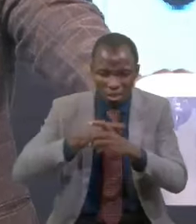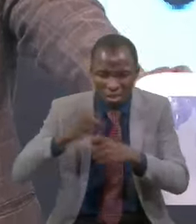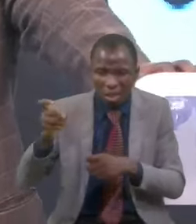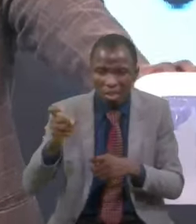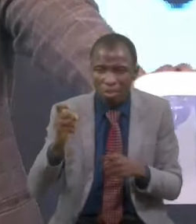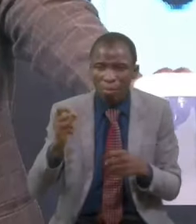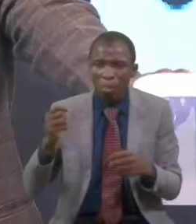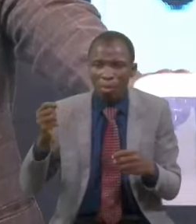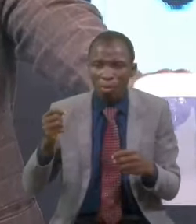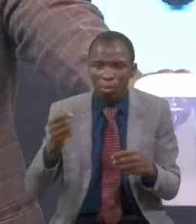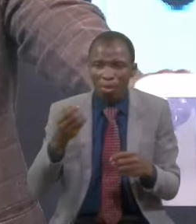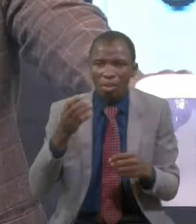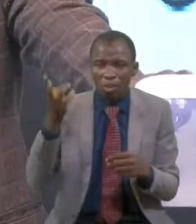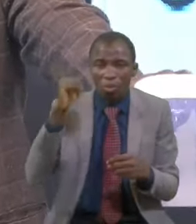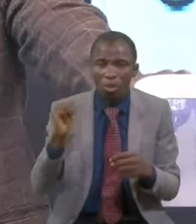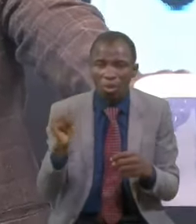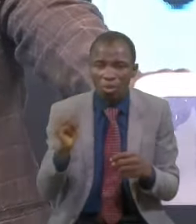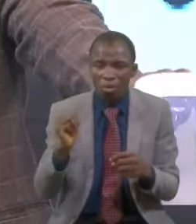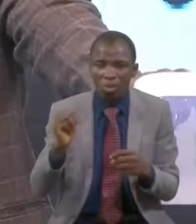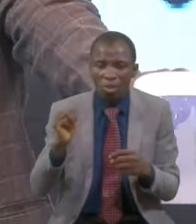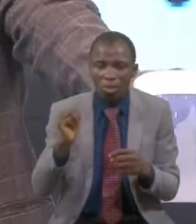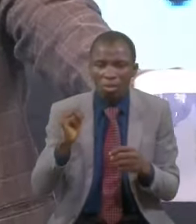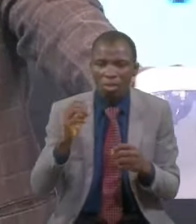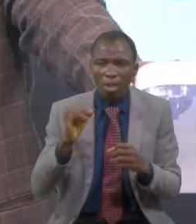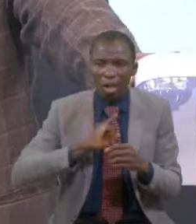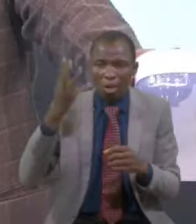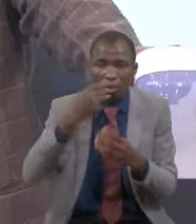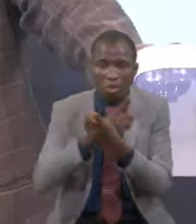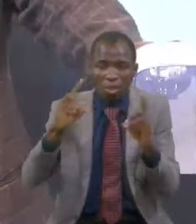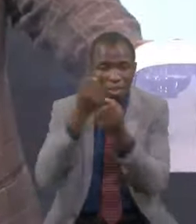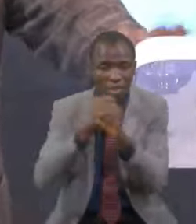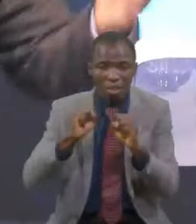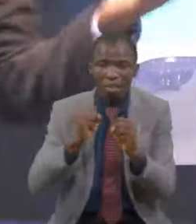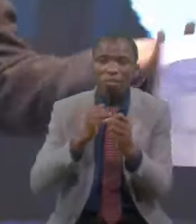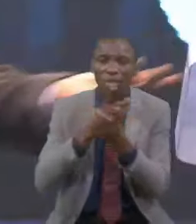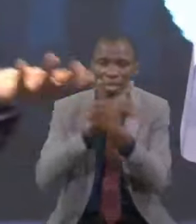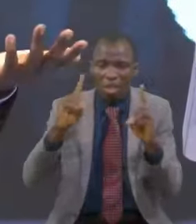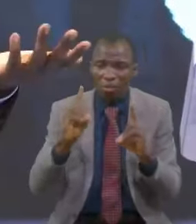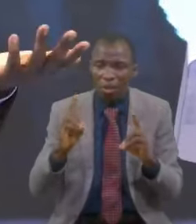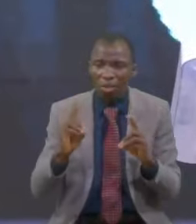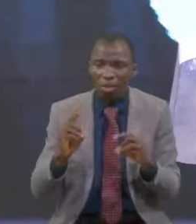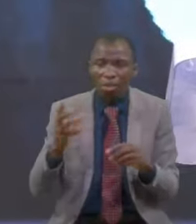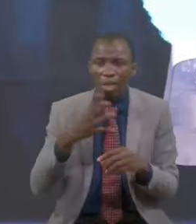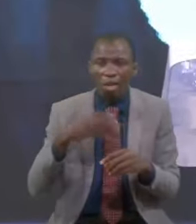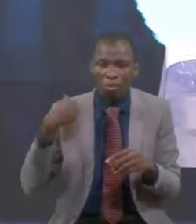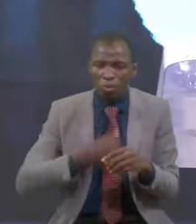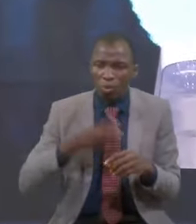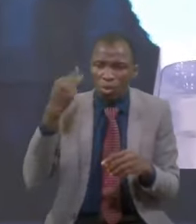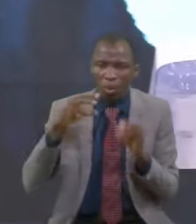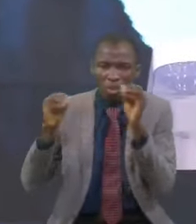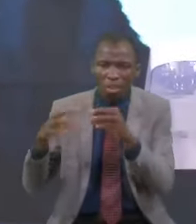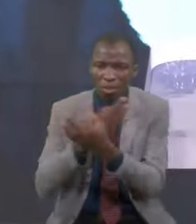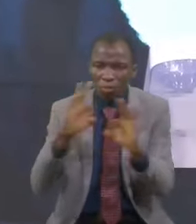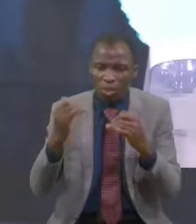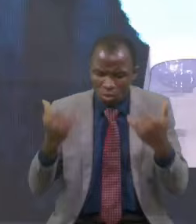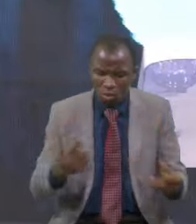I was saved, I was delivered, I was set free. Today,